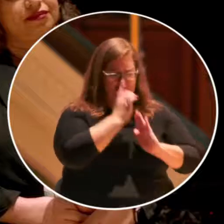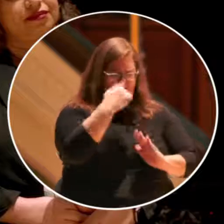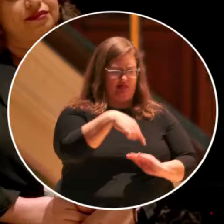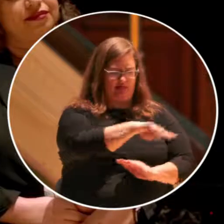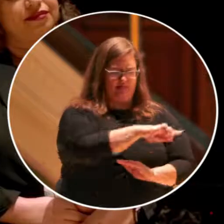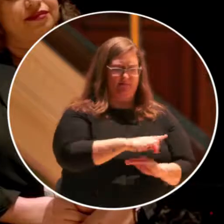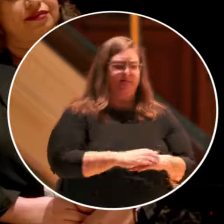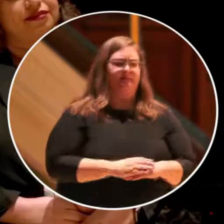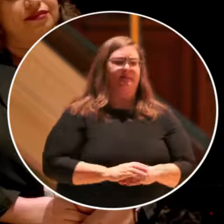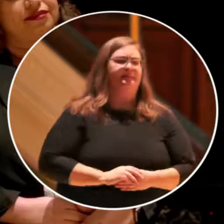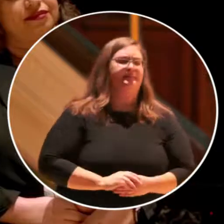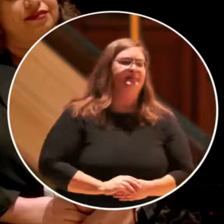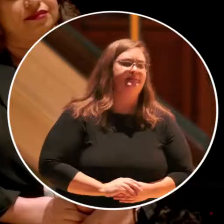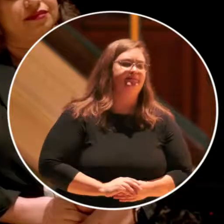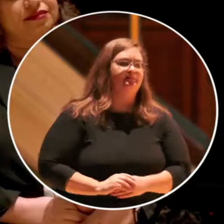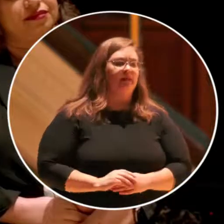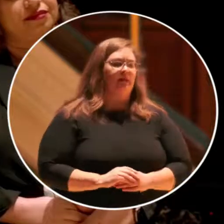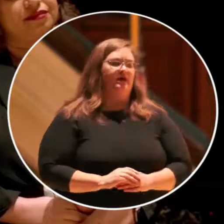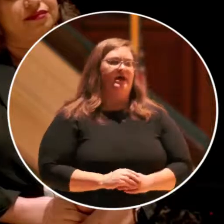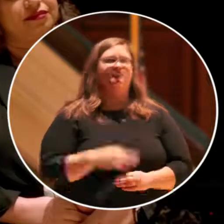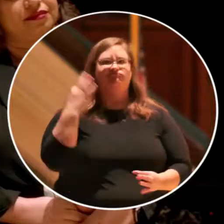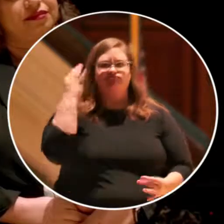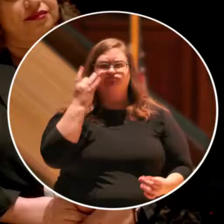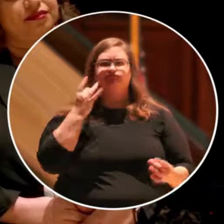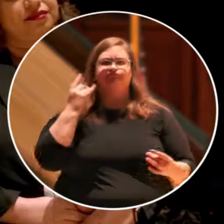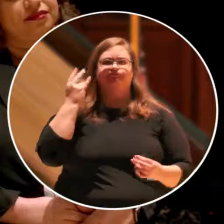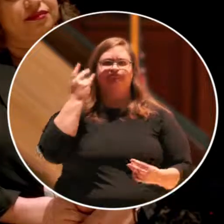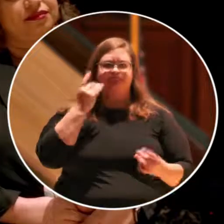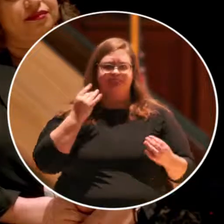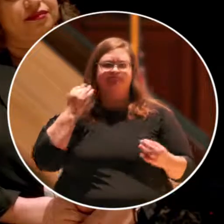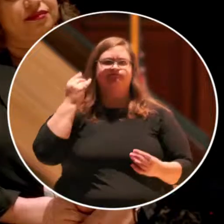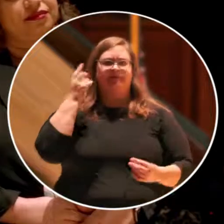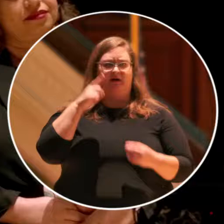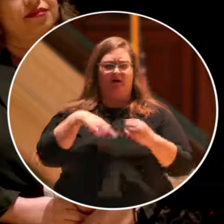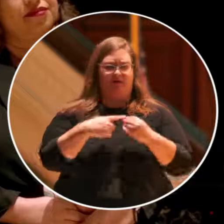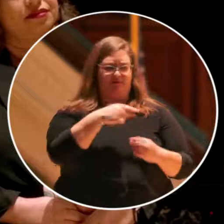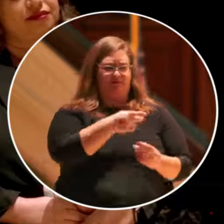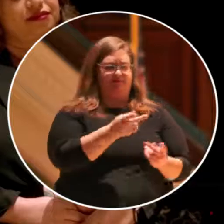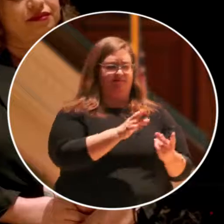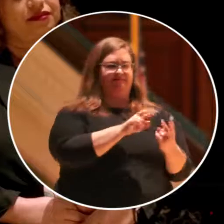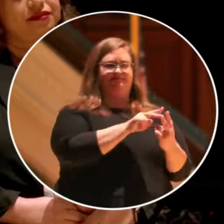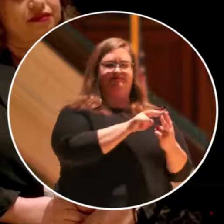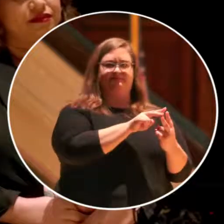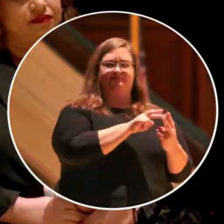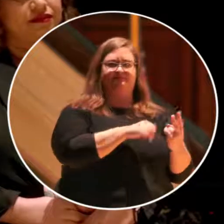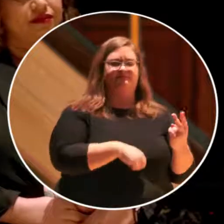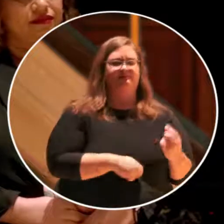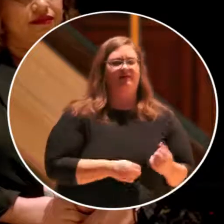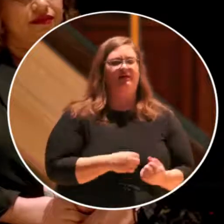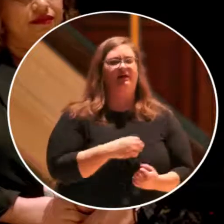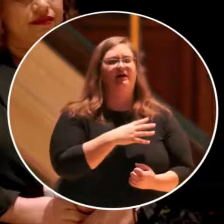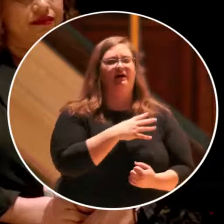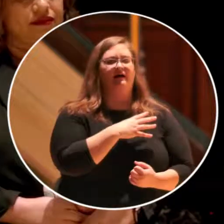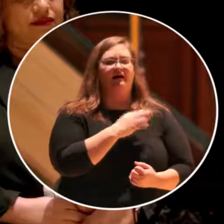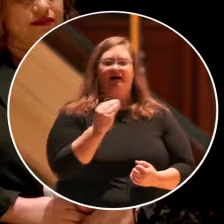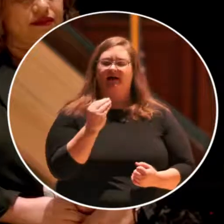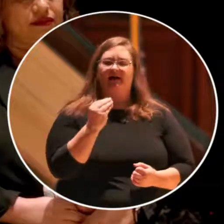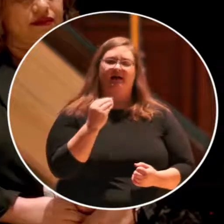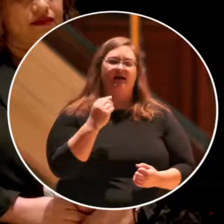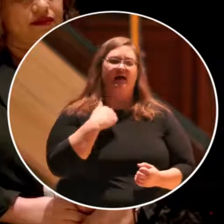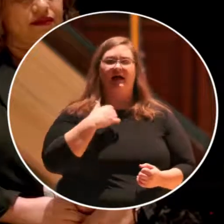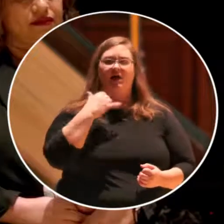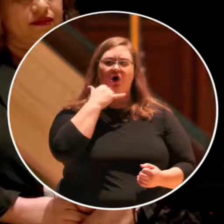After months of having this mother and daughter on my mind, I found myself calling the home finding unit one morning. I let them